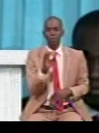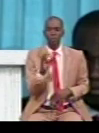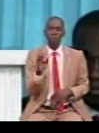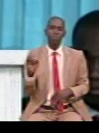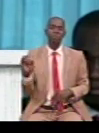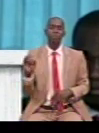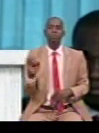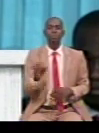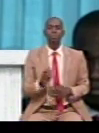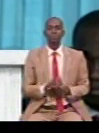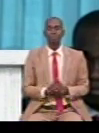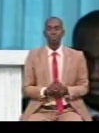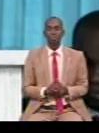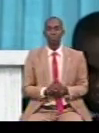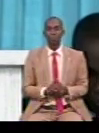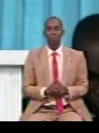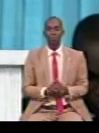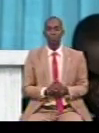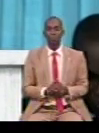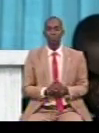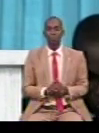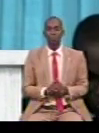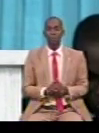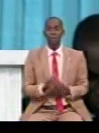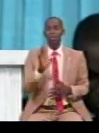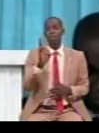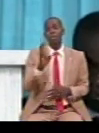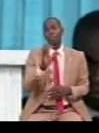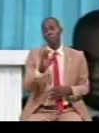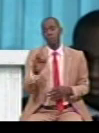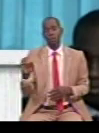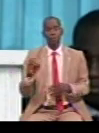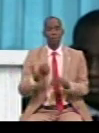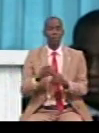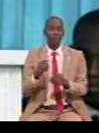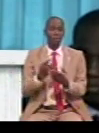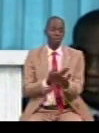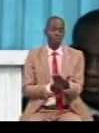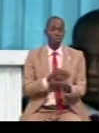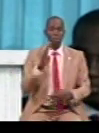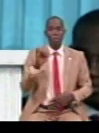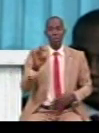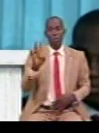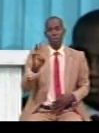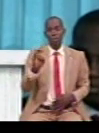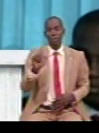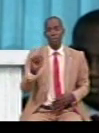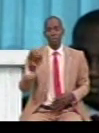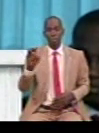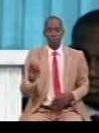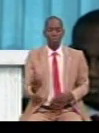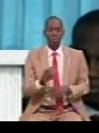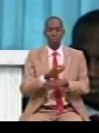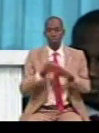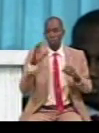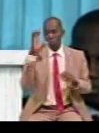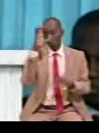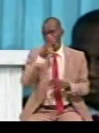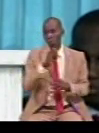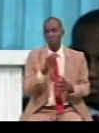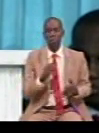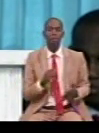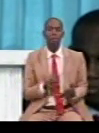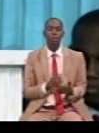8 hours, 06 hours GMT. Please don't miss it. All church workers, all